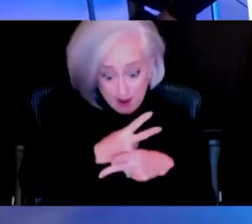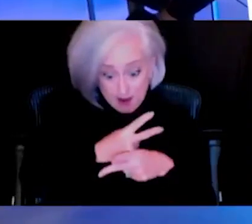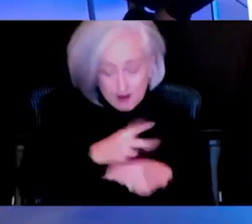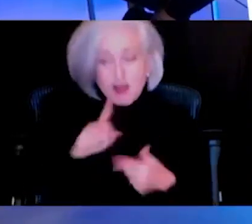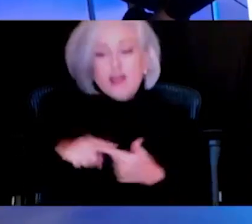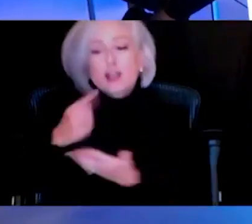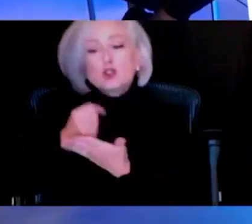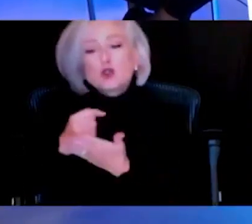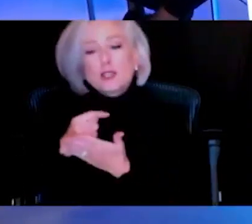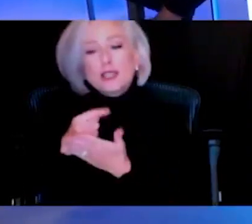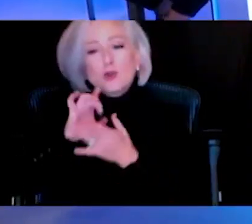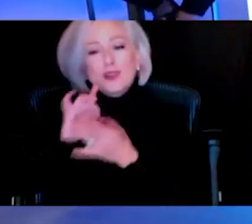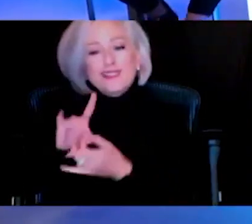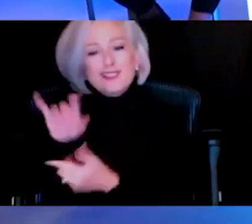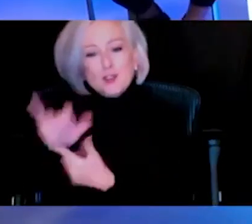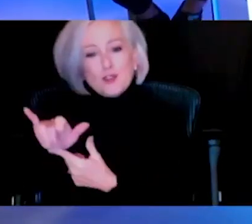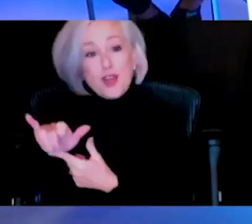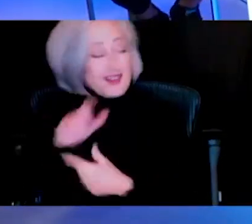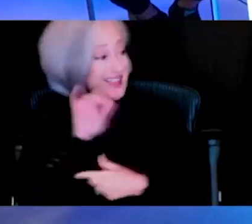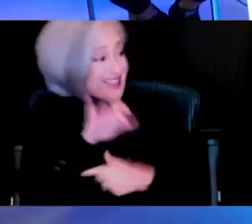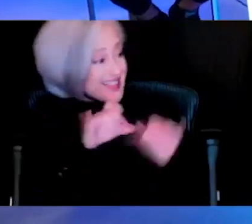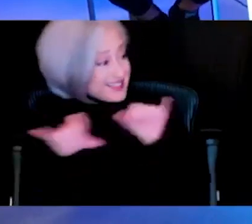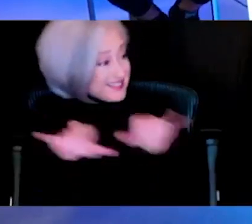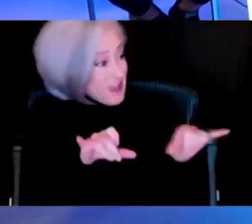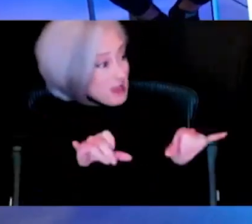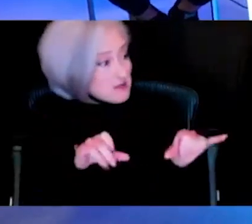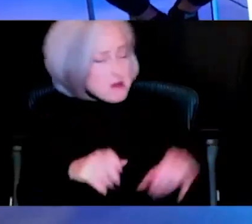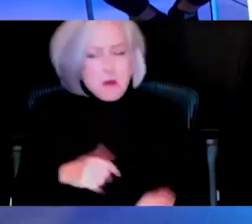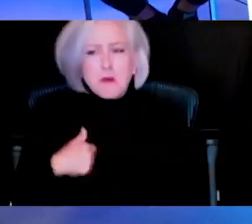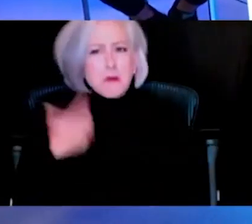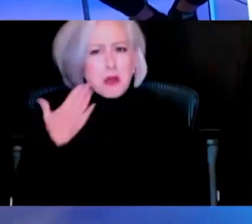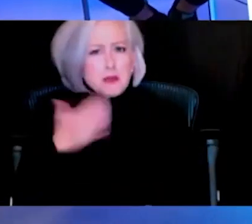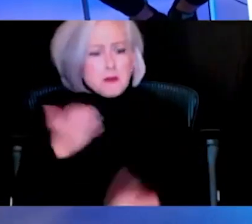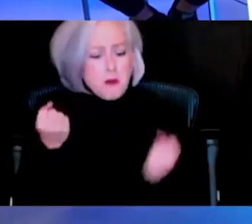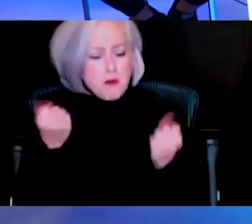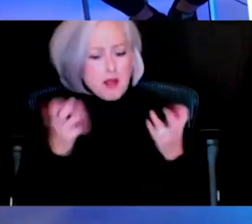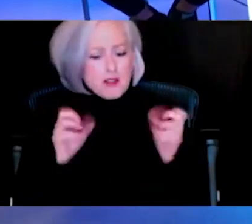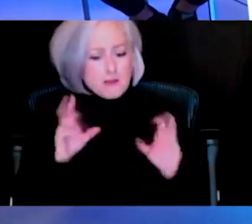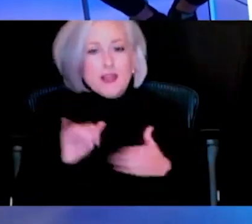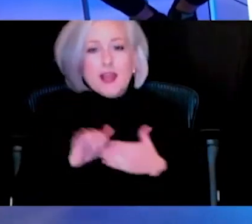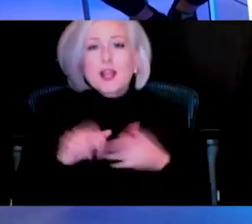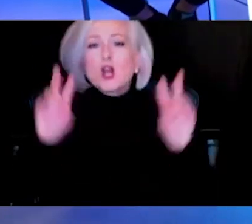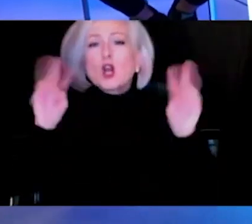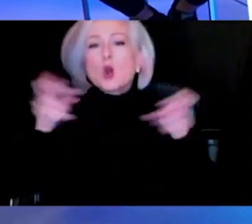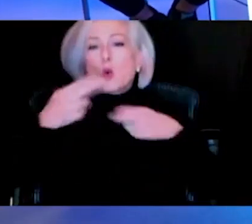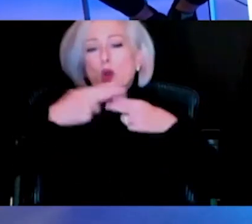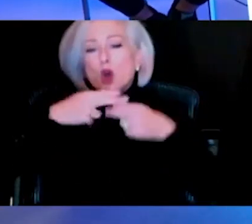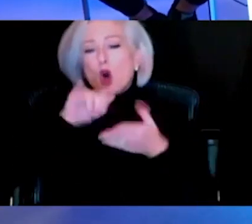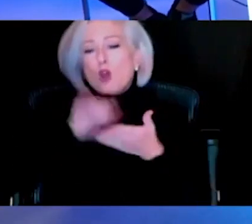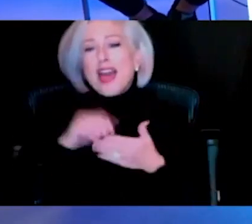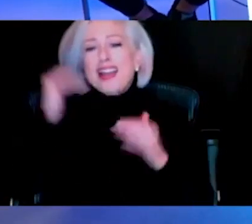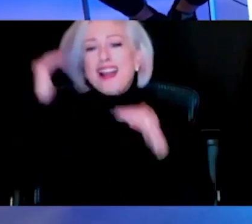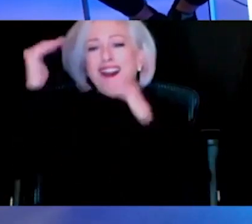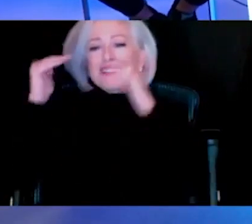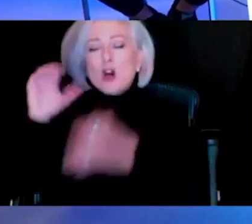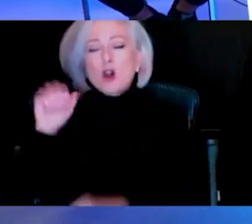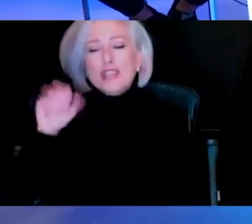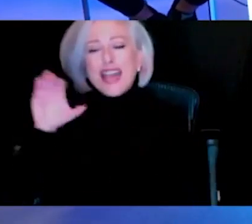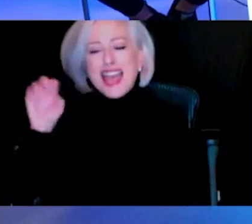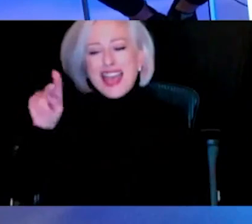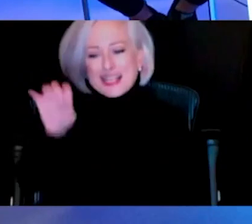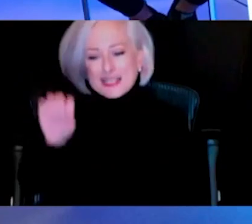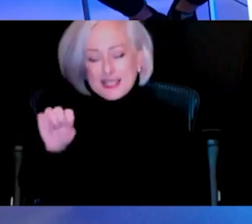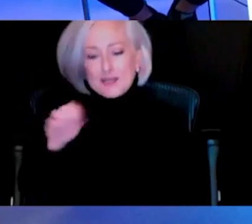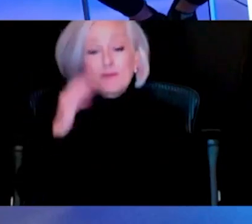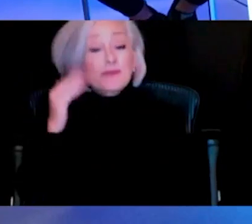common? Is that, I mean, Yeah. I know many people with that. We're commonly referred to as adult acne. Adult acne. Okay, well, Sherry wants to know, is it good to